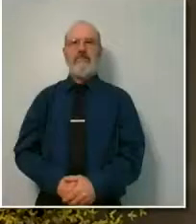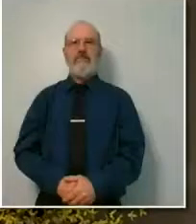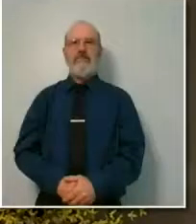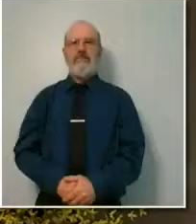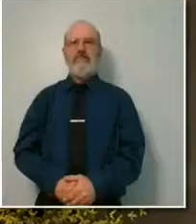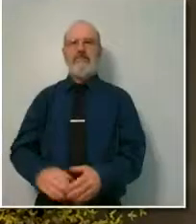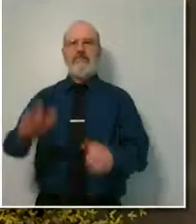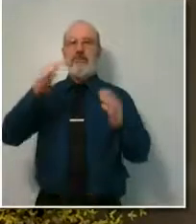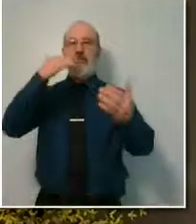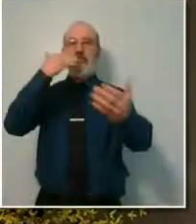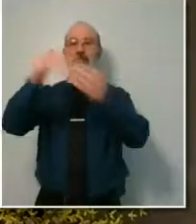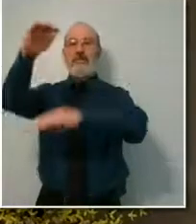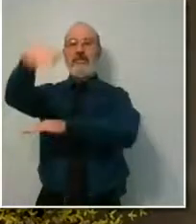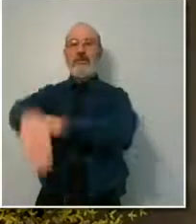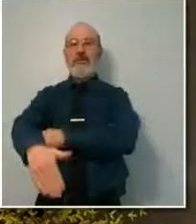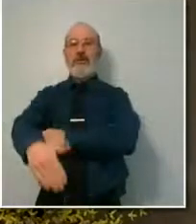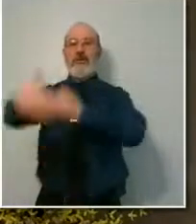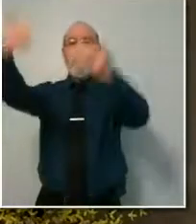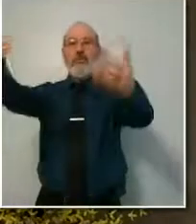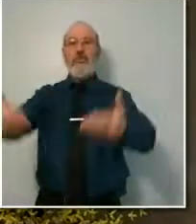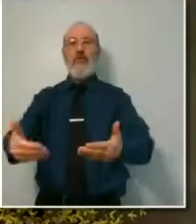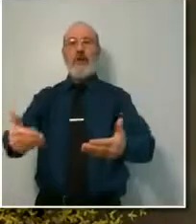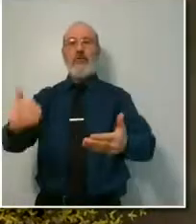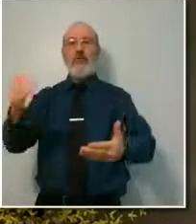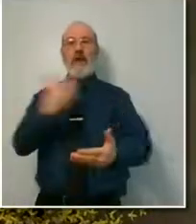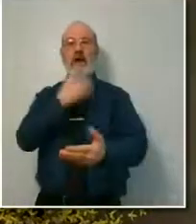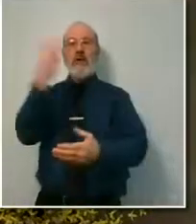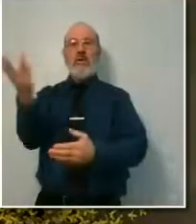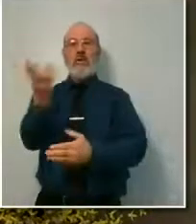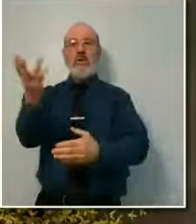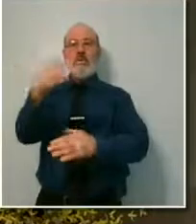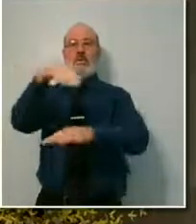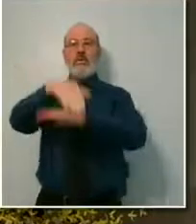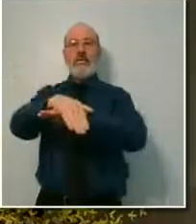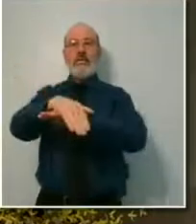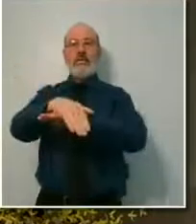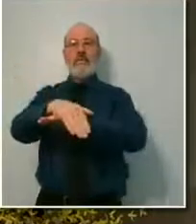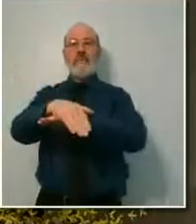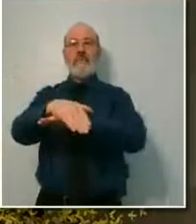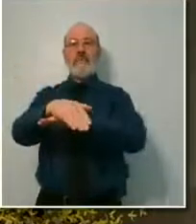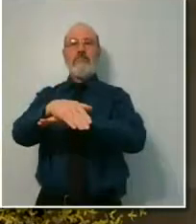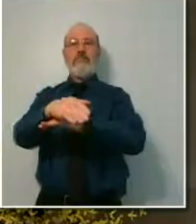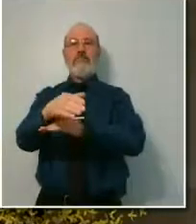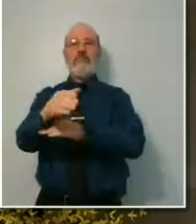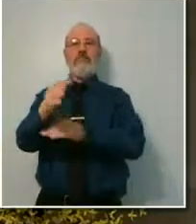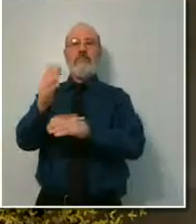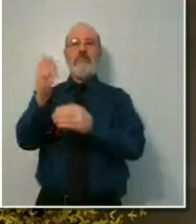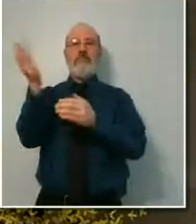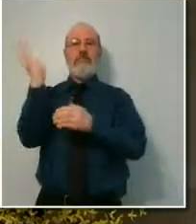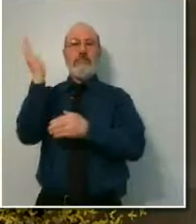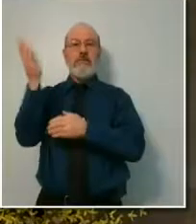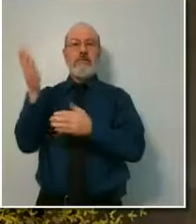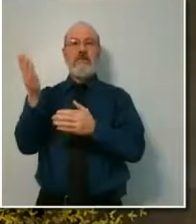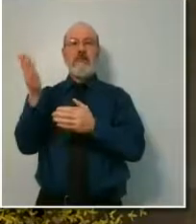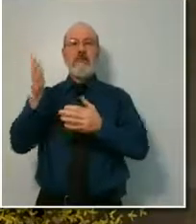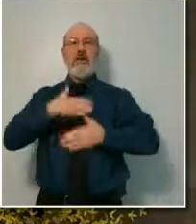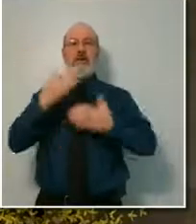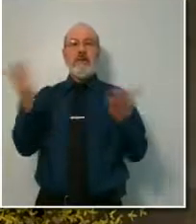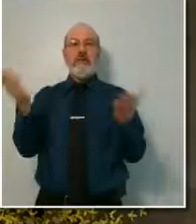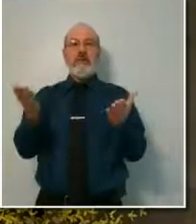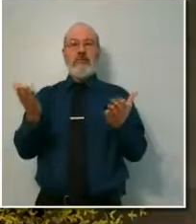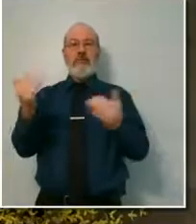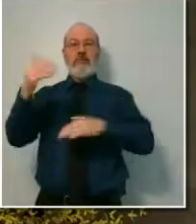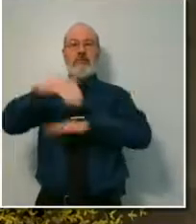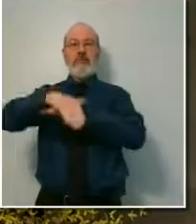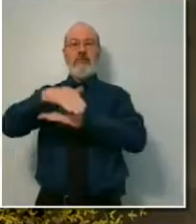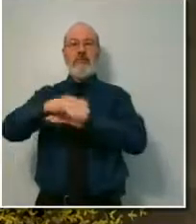Well, good evening. Welcome to our Wednesday evening broadcast, I guess we can call it. But we're happy to be with you folks tonight. And we're going to get started